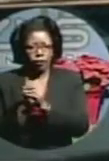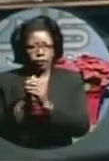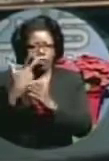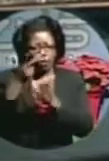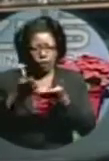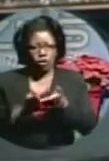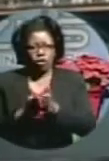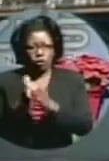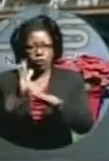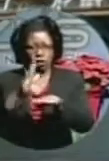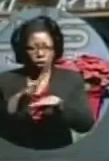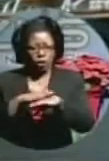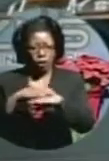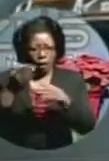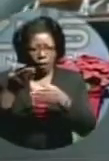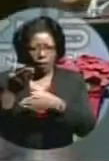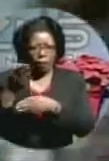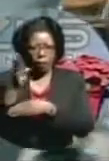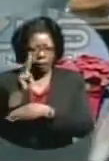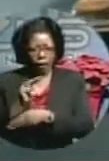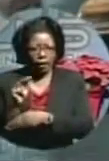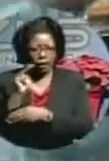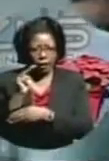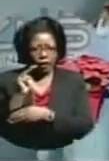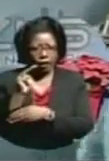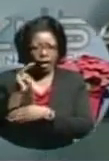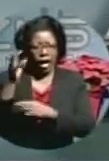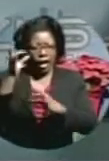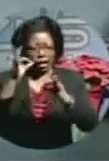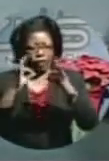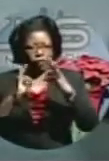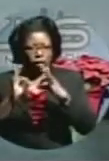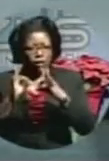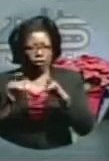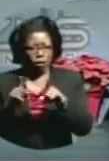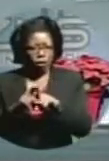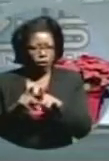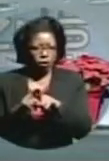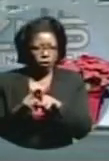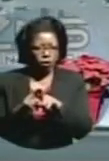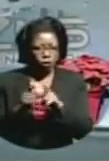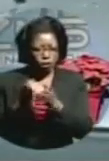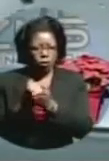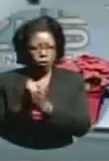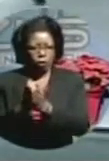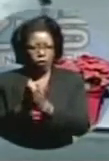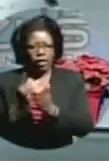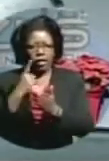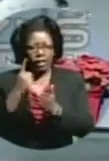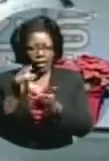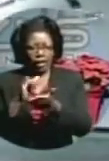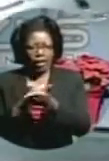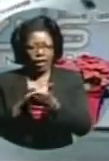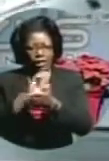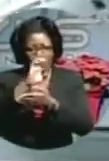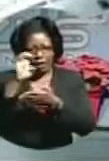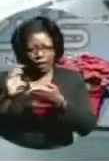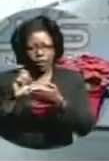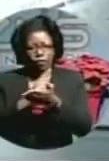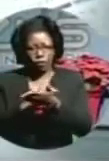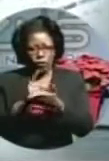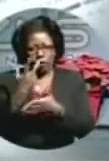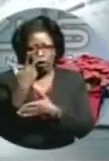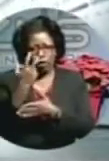port Monday, including the Carnival Fantasy and the Disney Wonder, but Commander McNeil says by the end of the week, a total of 13